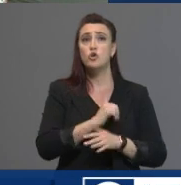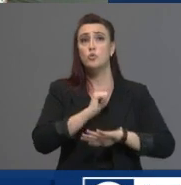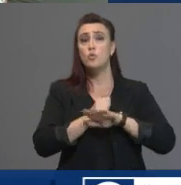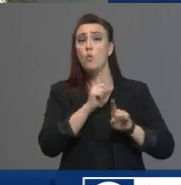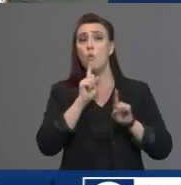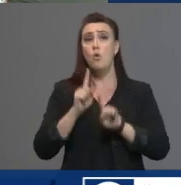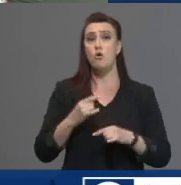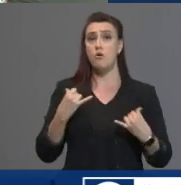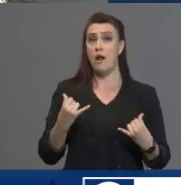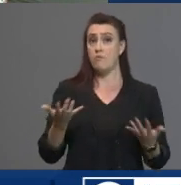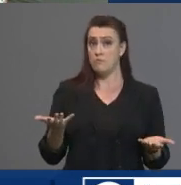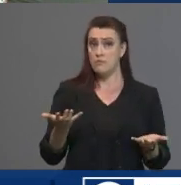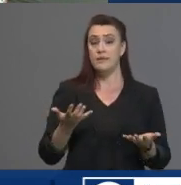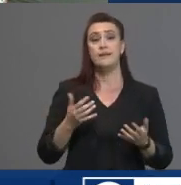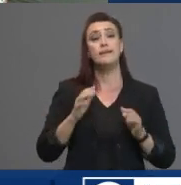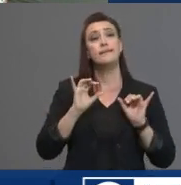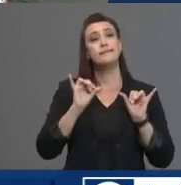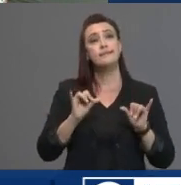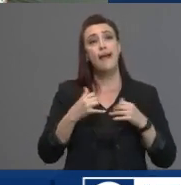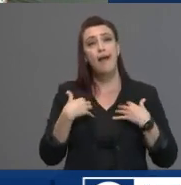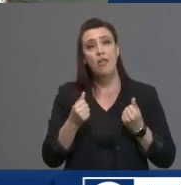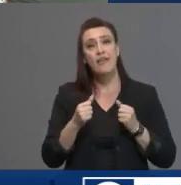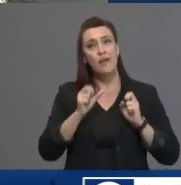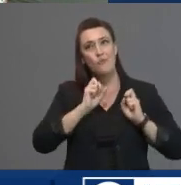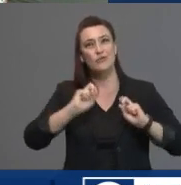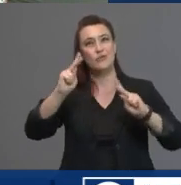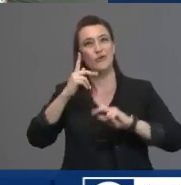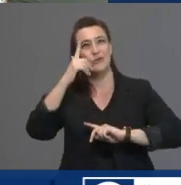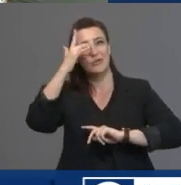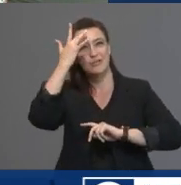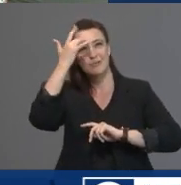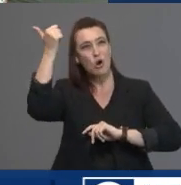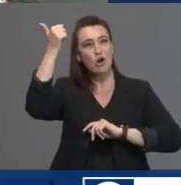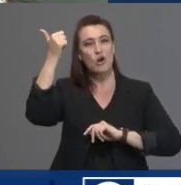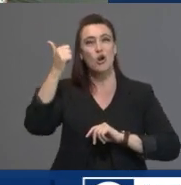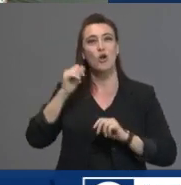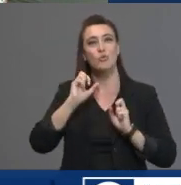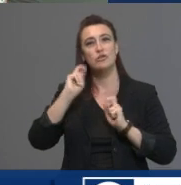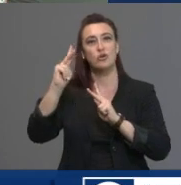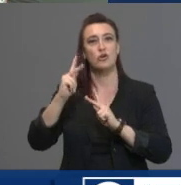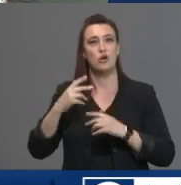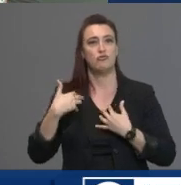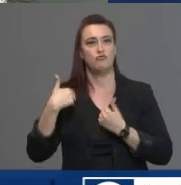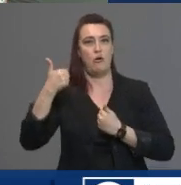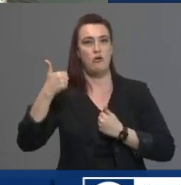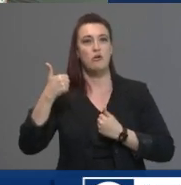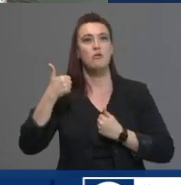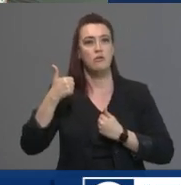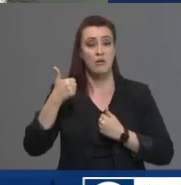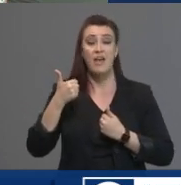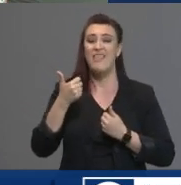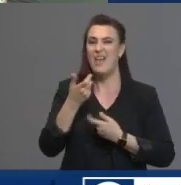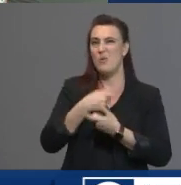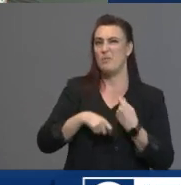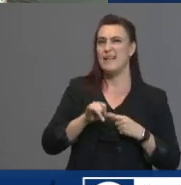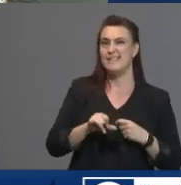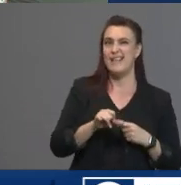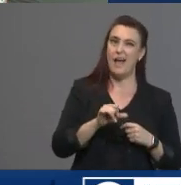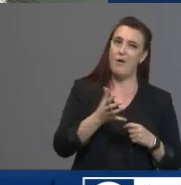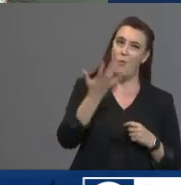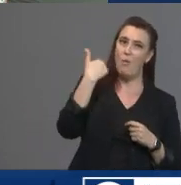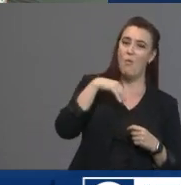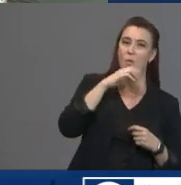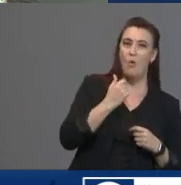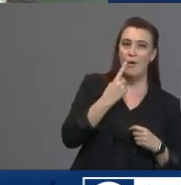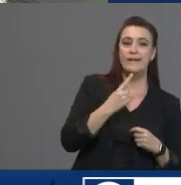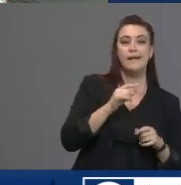new executive order will be a stay healthy, return smarter, return stronger. It replaces the stay home,